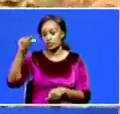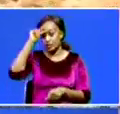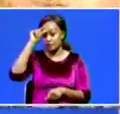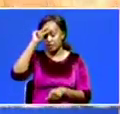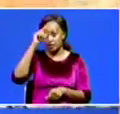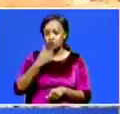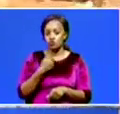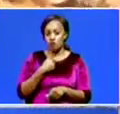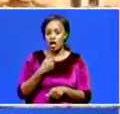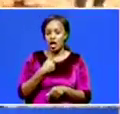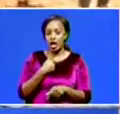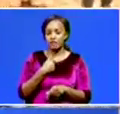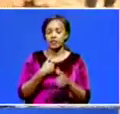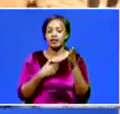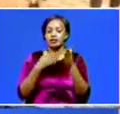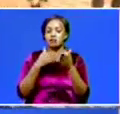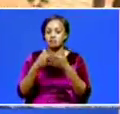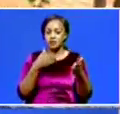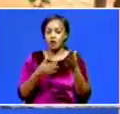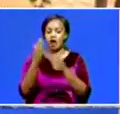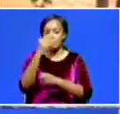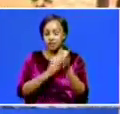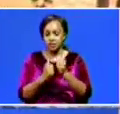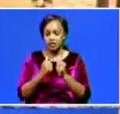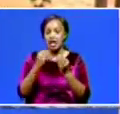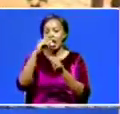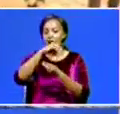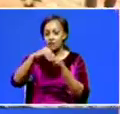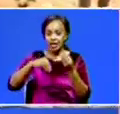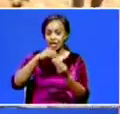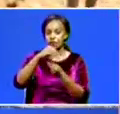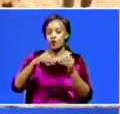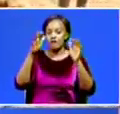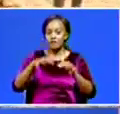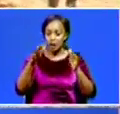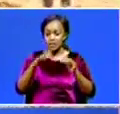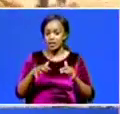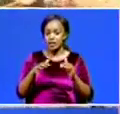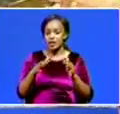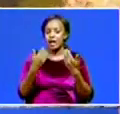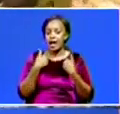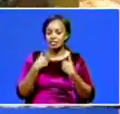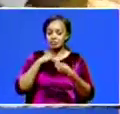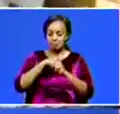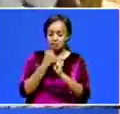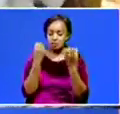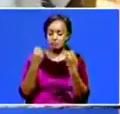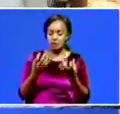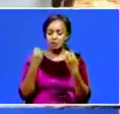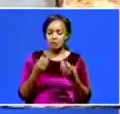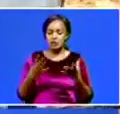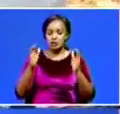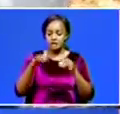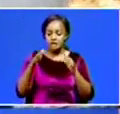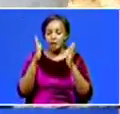ban on its premature harvest. Avocado farming has in the recent past attracted hordes of farmers seeking to cash in on